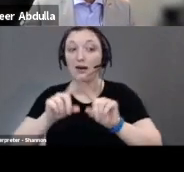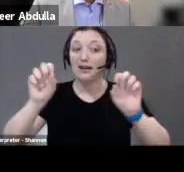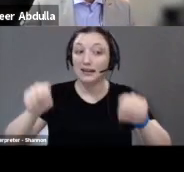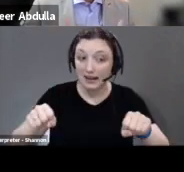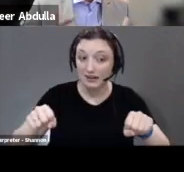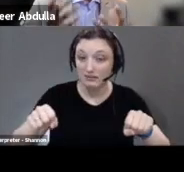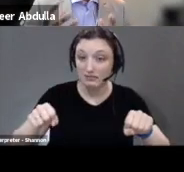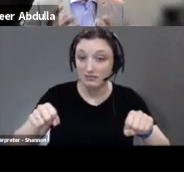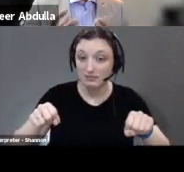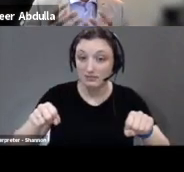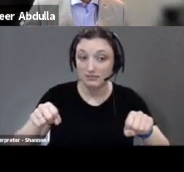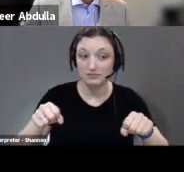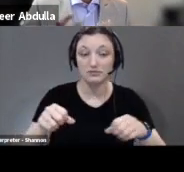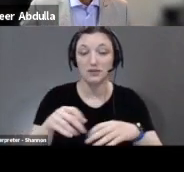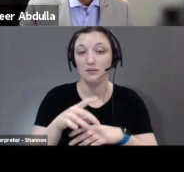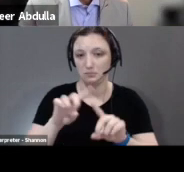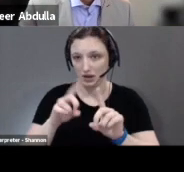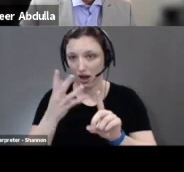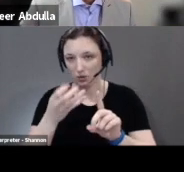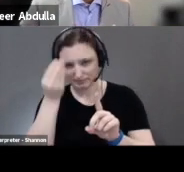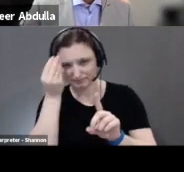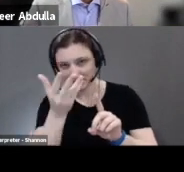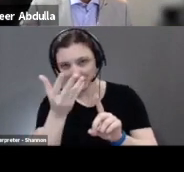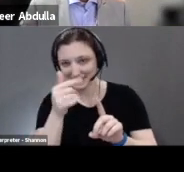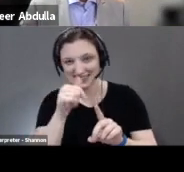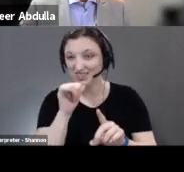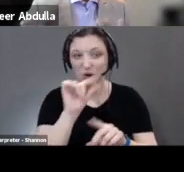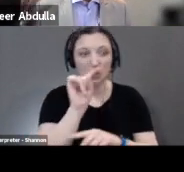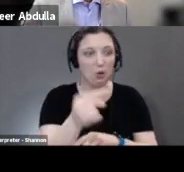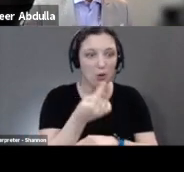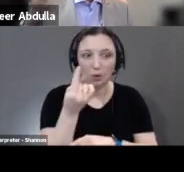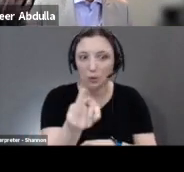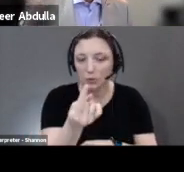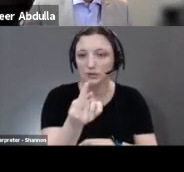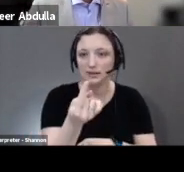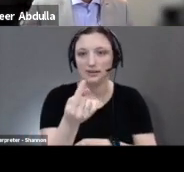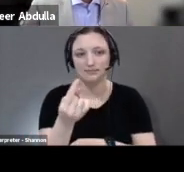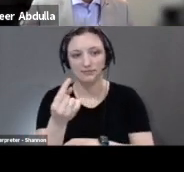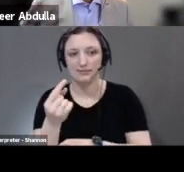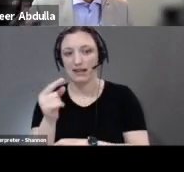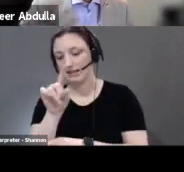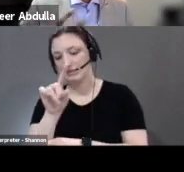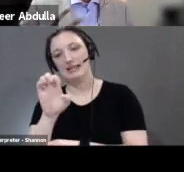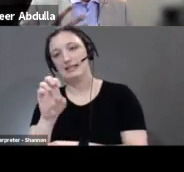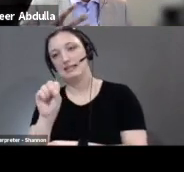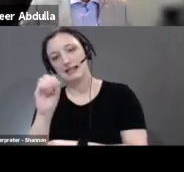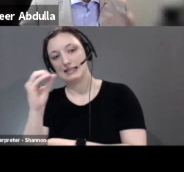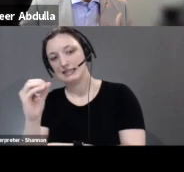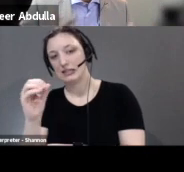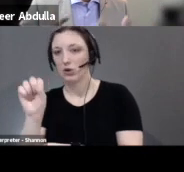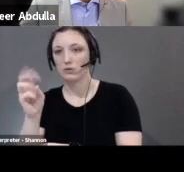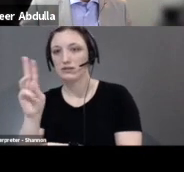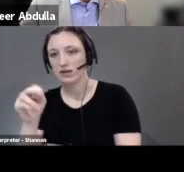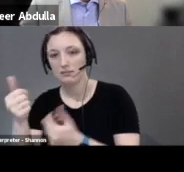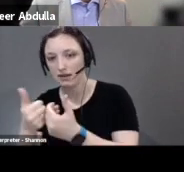zero-sum game. And I want to articulate that it's not always, and often not. There are tax incentives and things we'll go over later that make it, there's